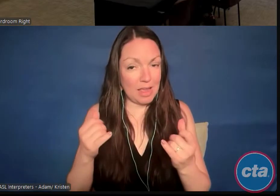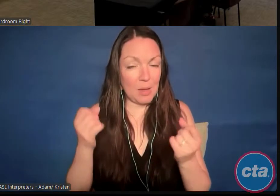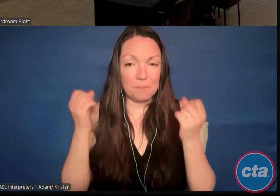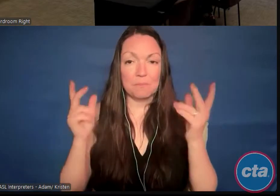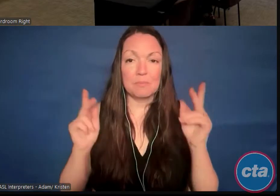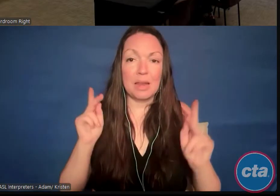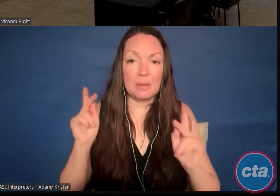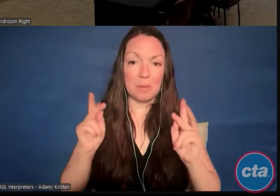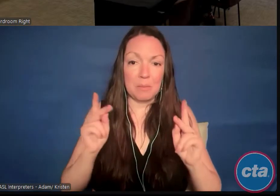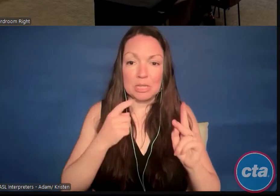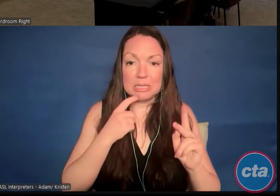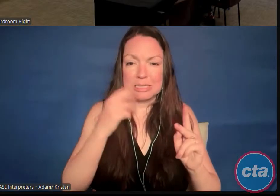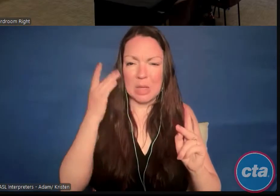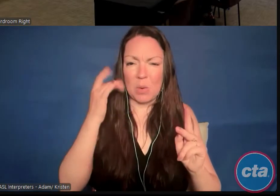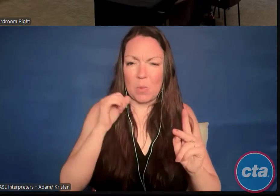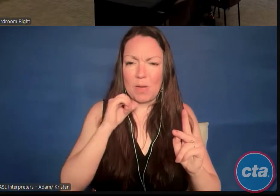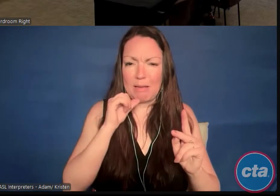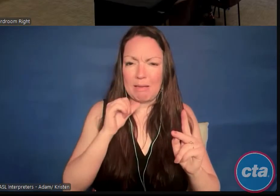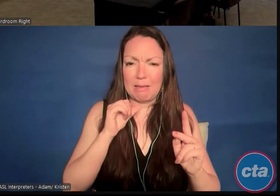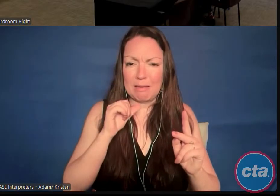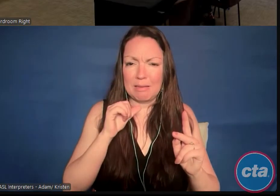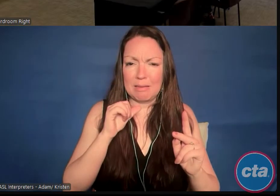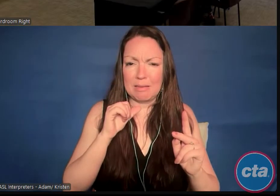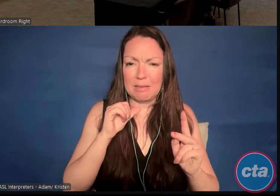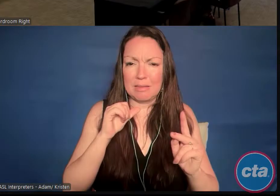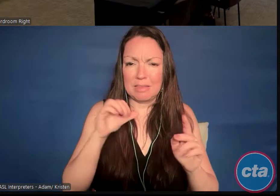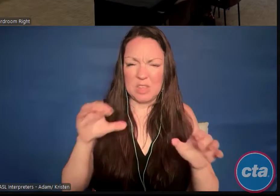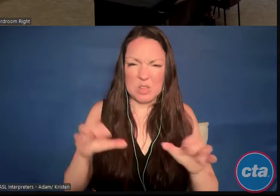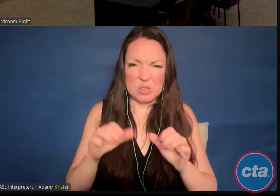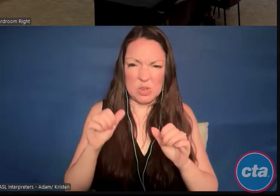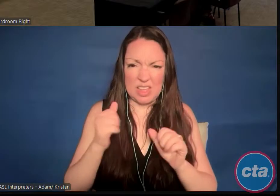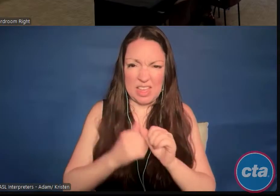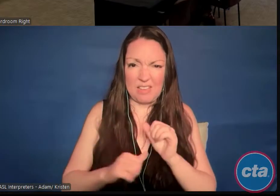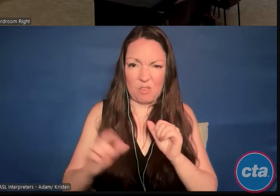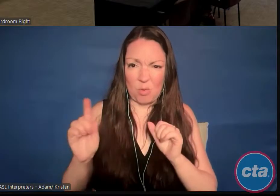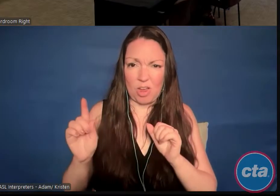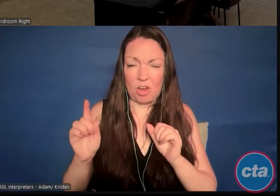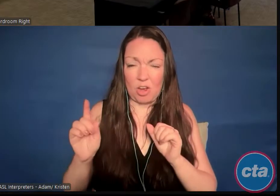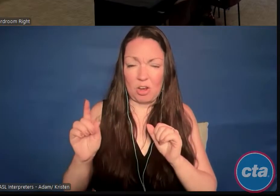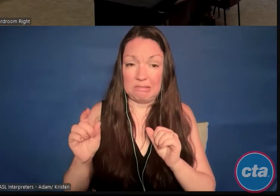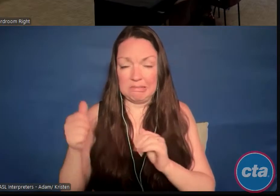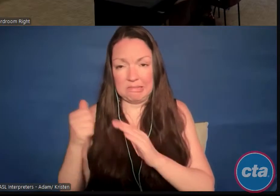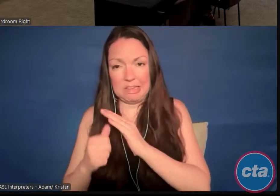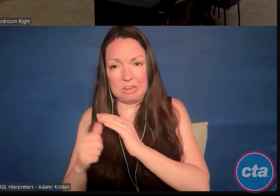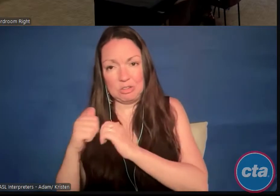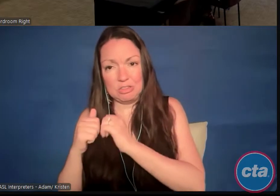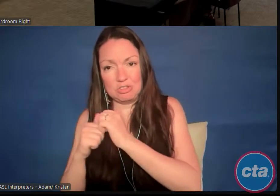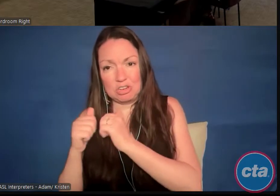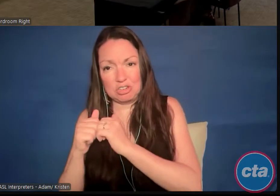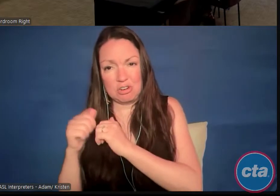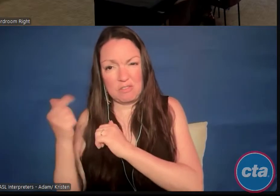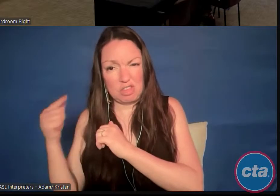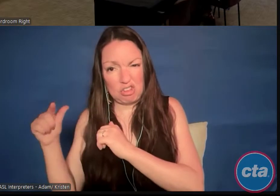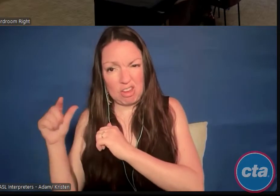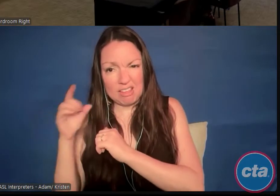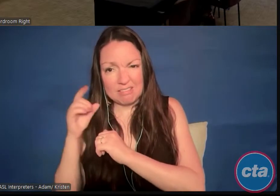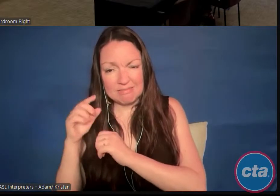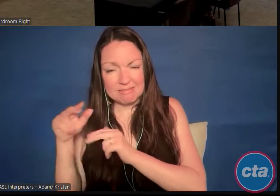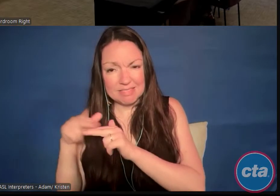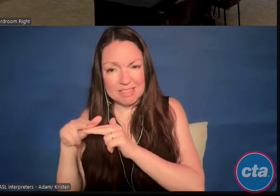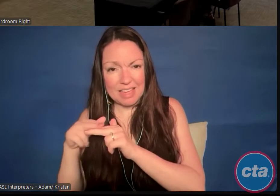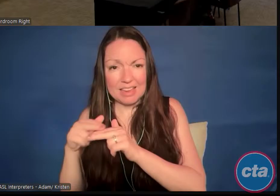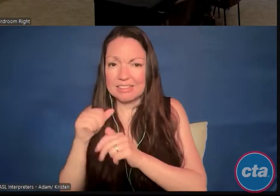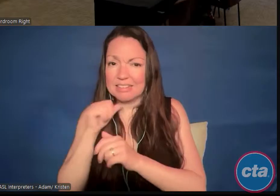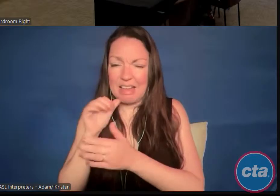people sit there and go, why didn't you do everywhere? Well, I mean, to be honest, have you ever been underneath the structure on the Green Line? It's loud. I mean, It's loud. it's a very pleasant